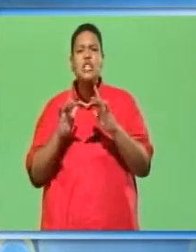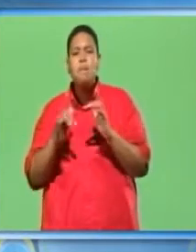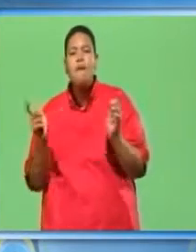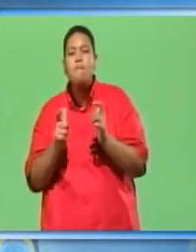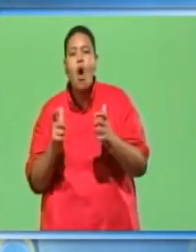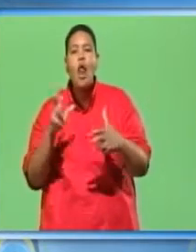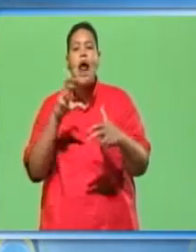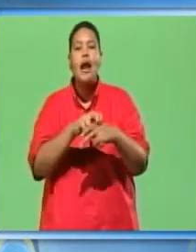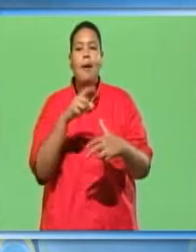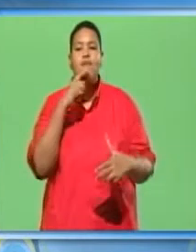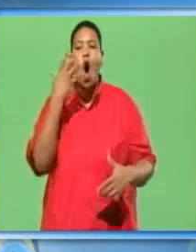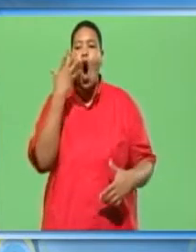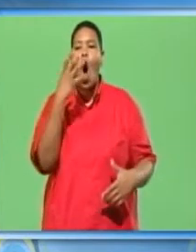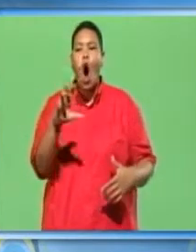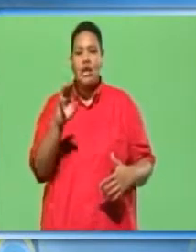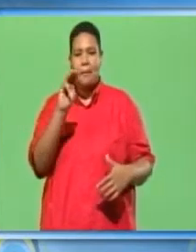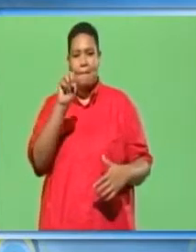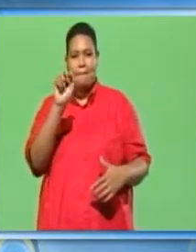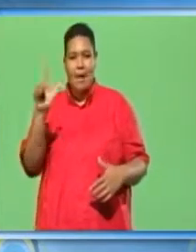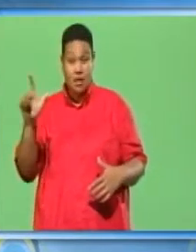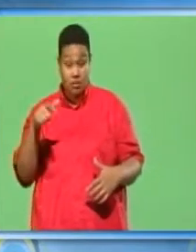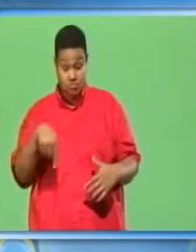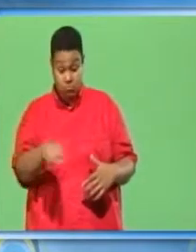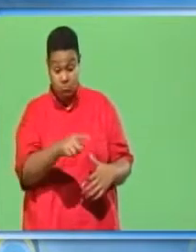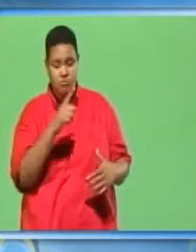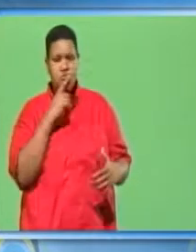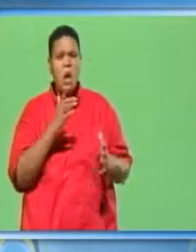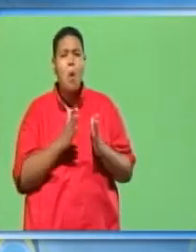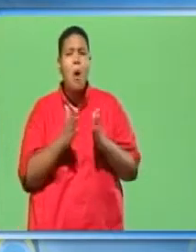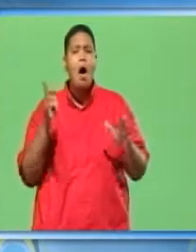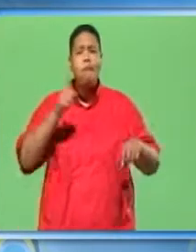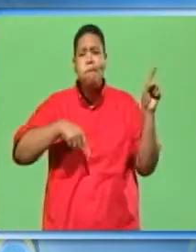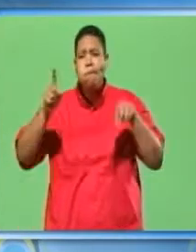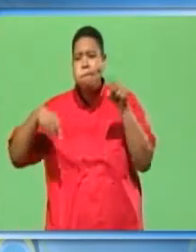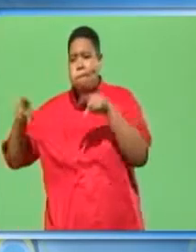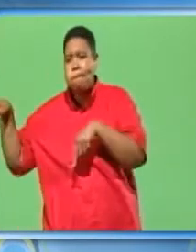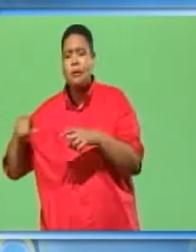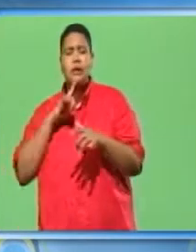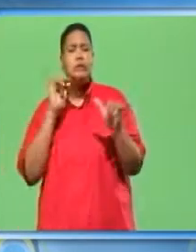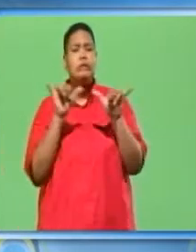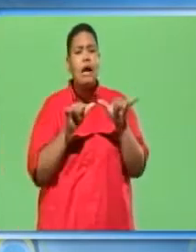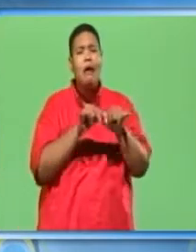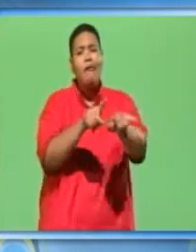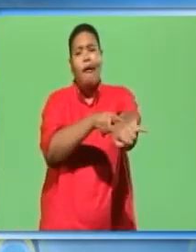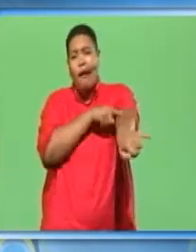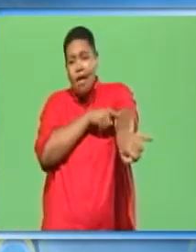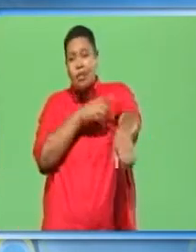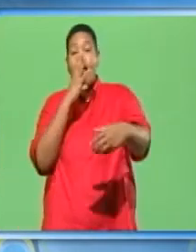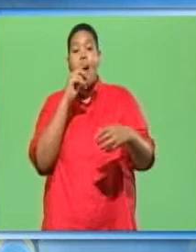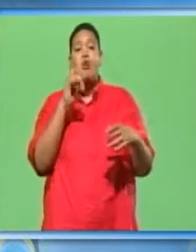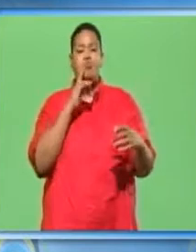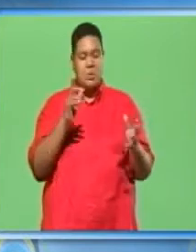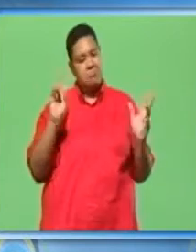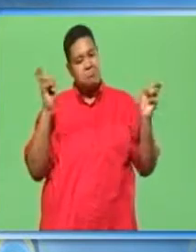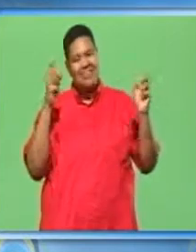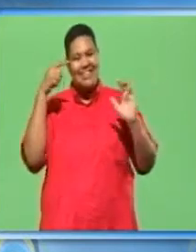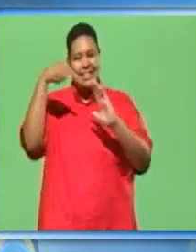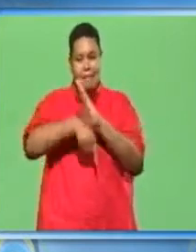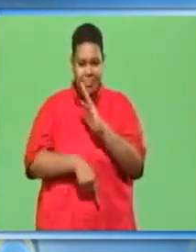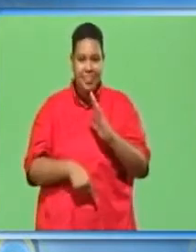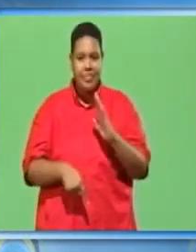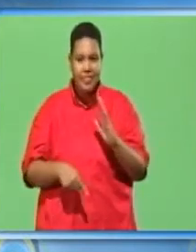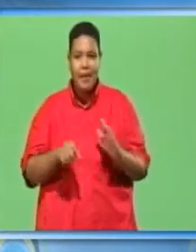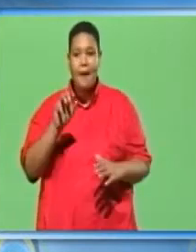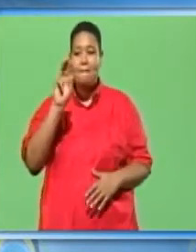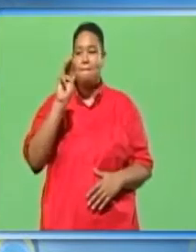use hot metal. These clamps come in a wide variety of sizes, in length and in throat depth.